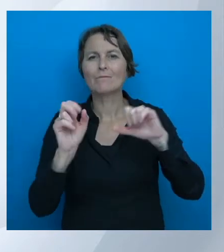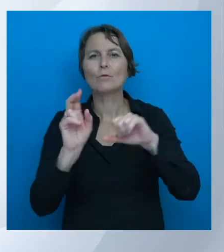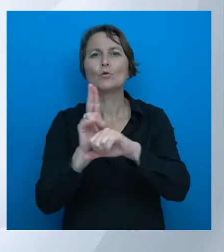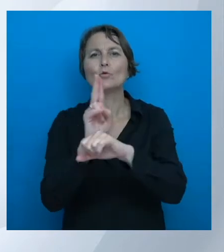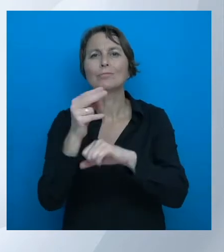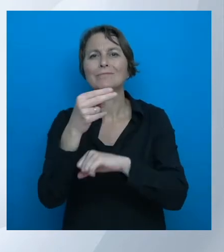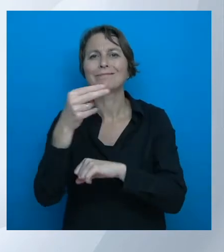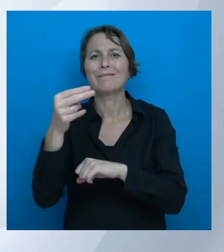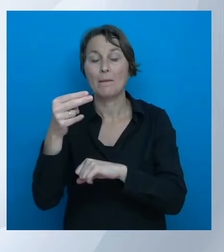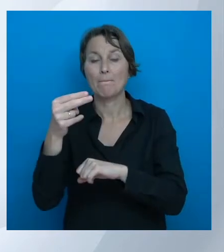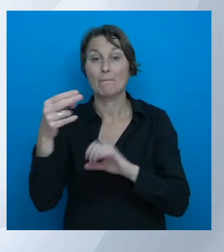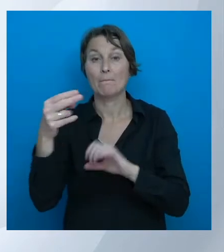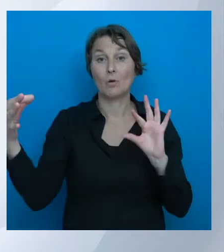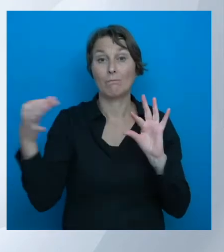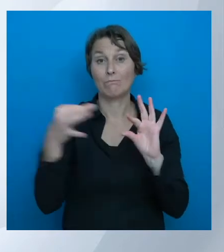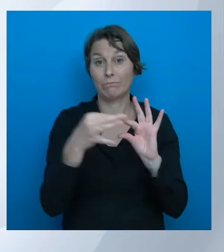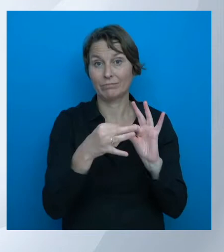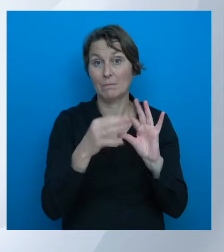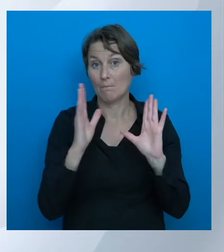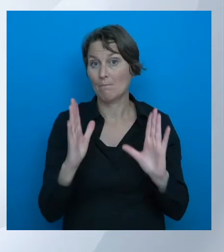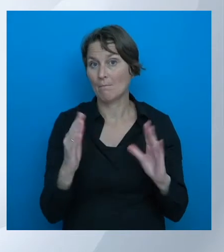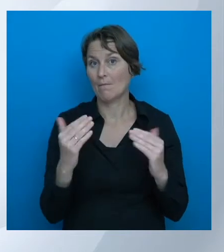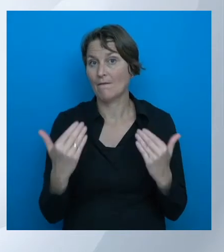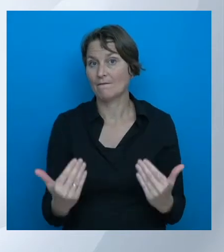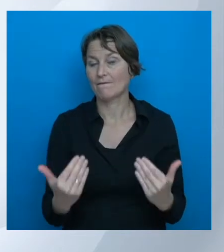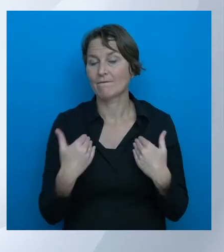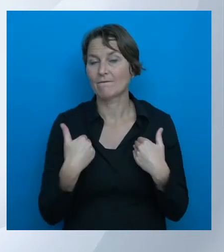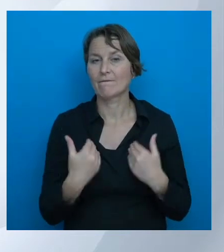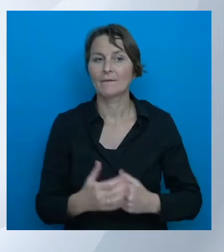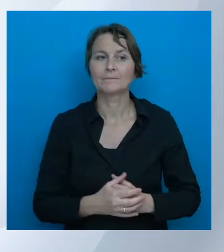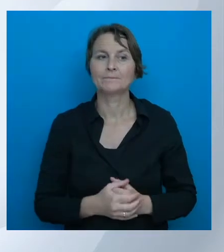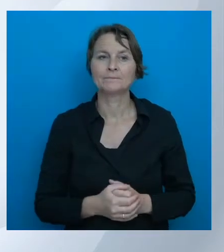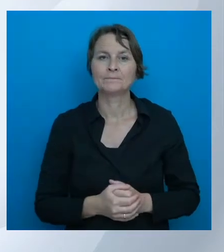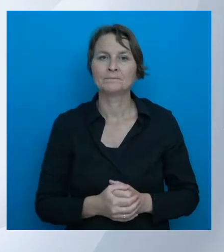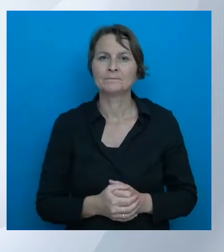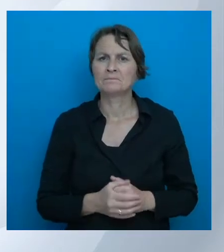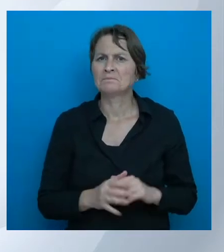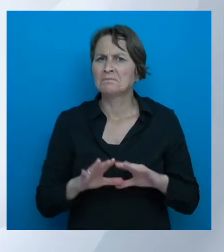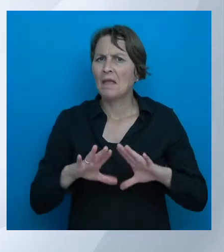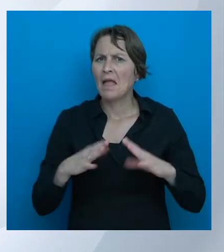that by adding a label